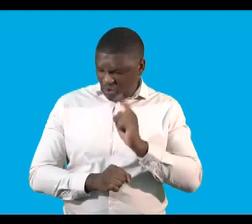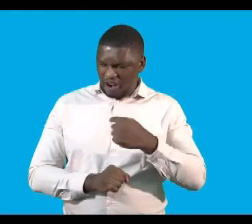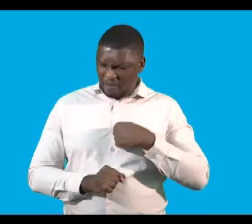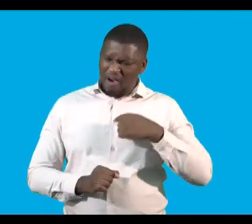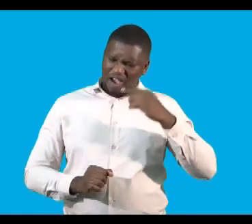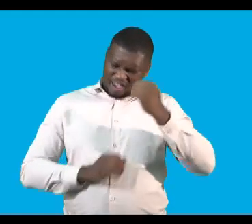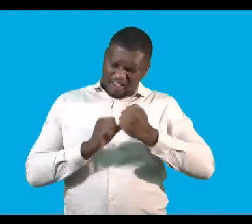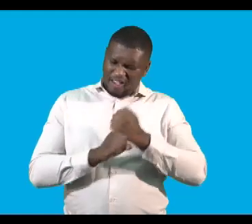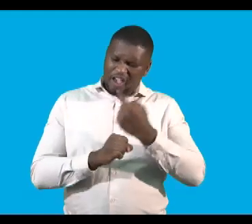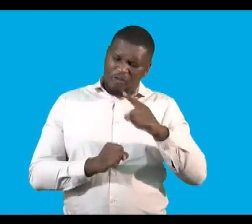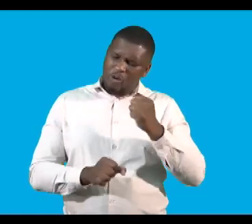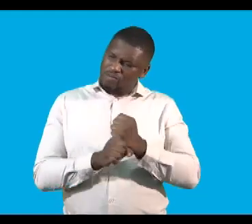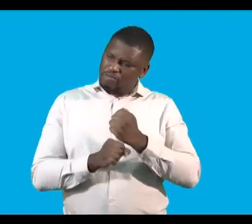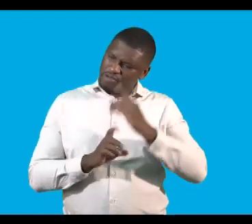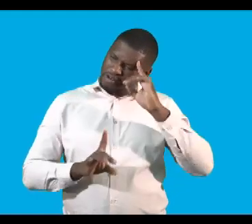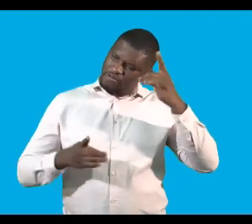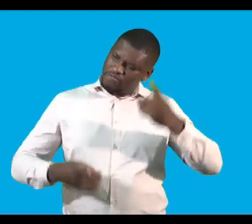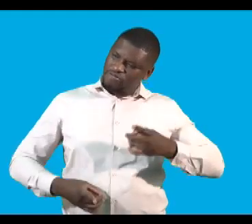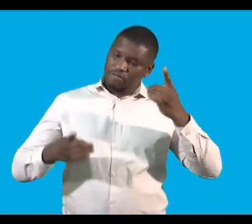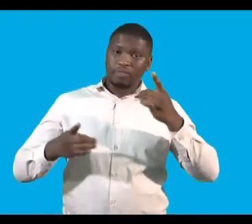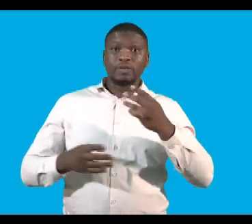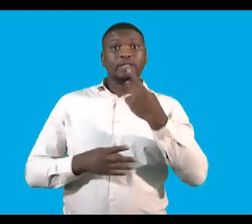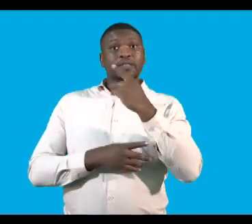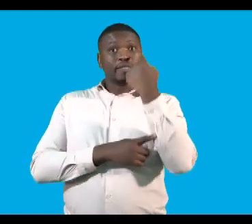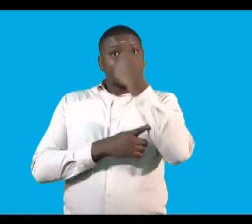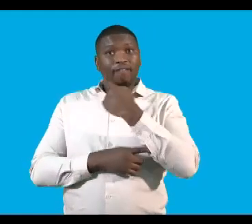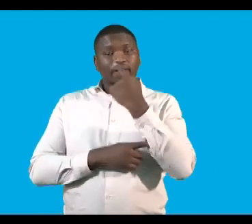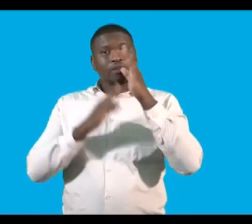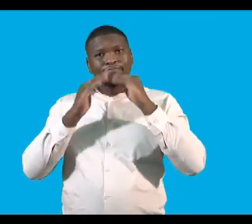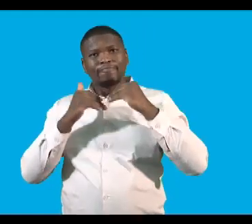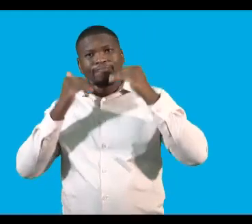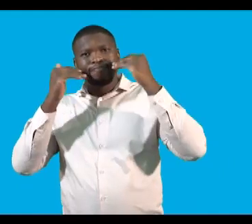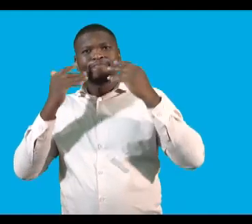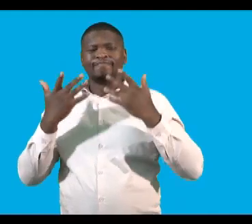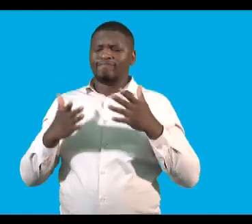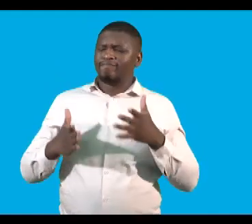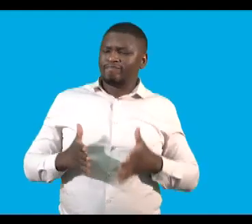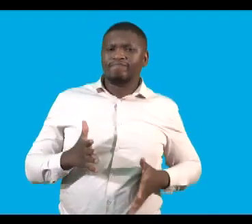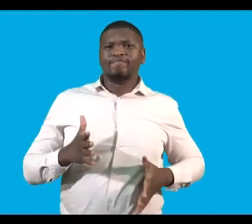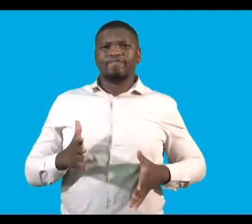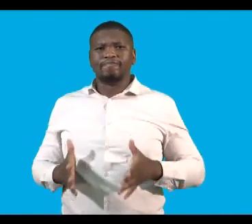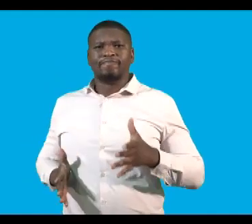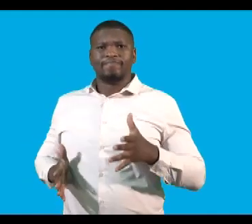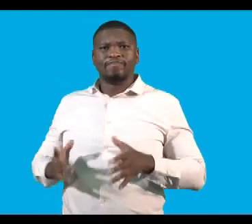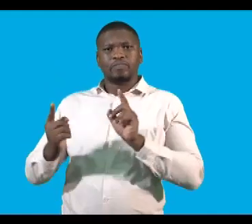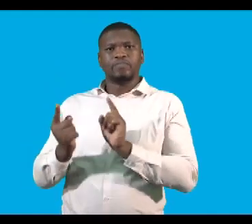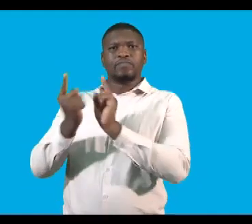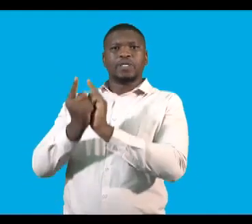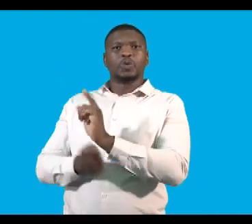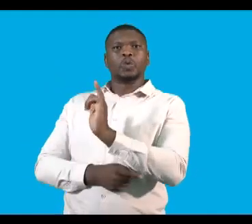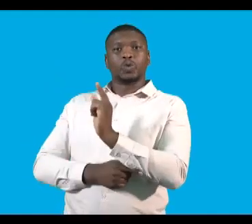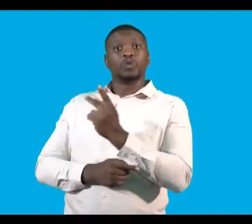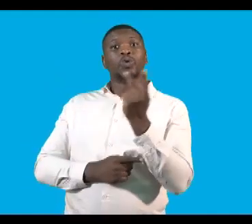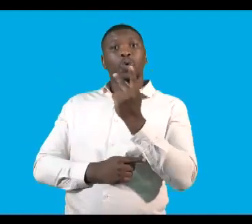be my year of decision." If you look at his facial expression, he's smiling, he's walking quite happily